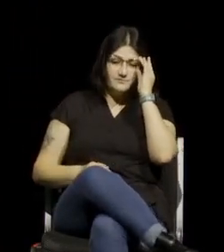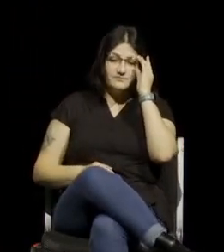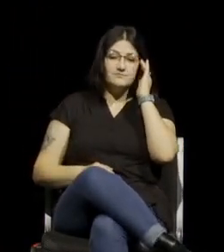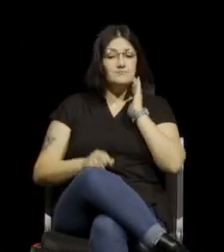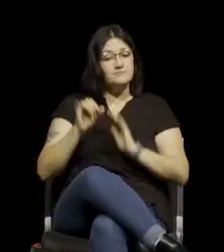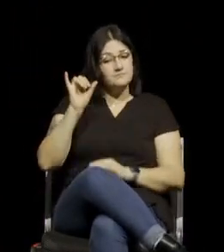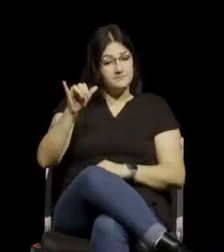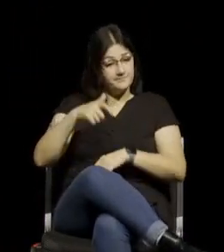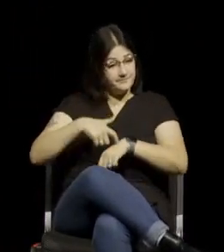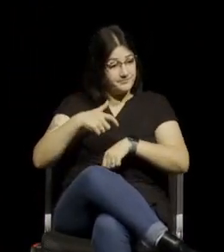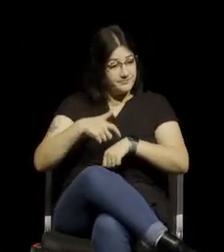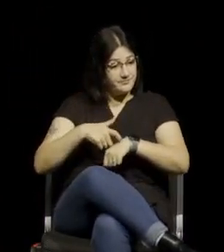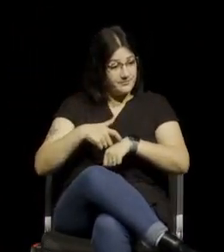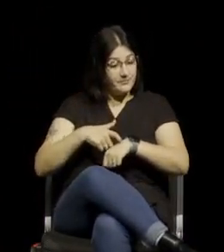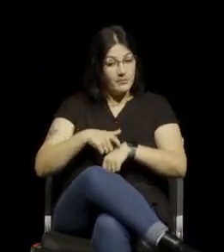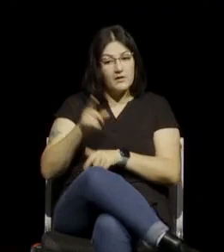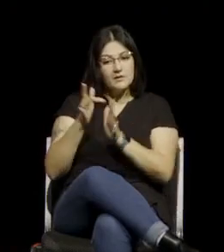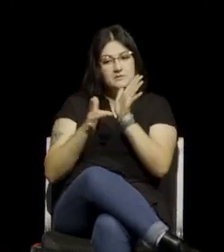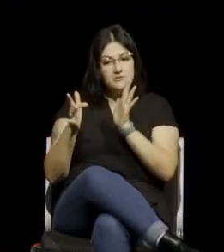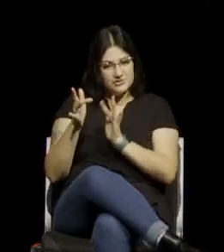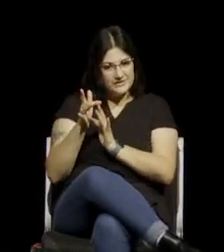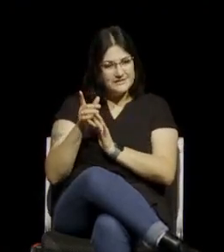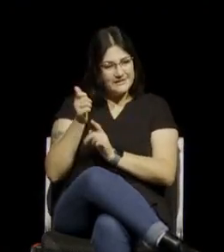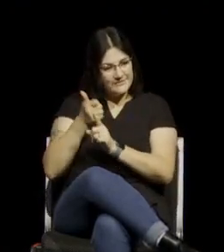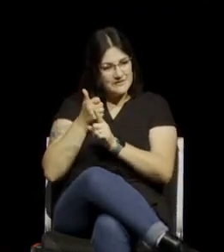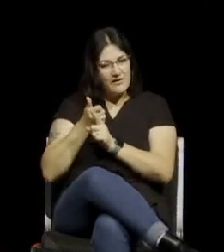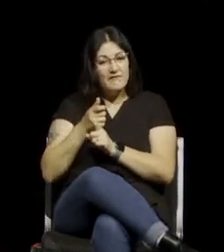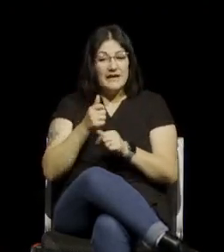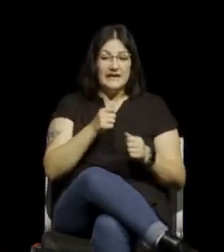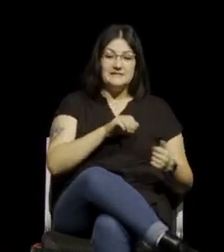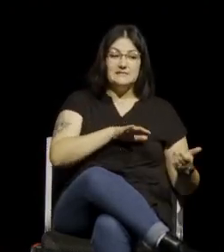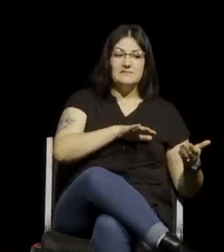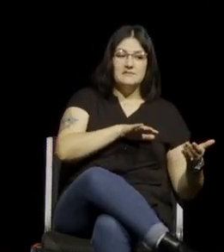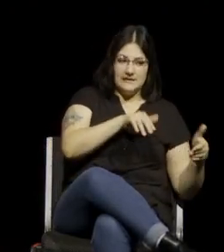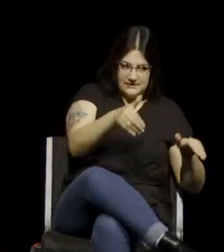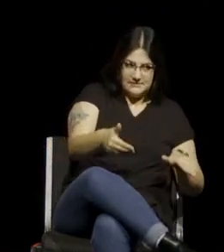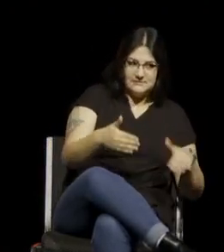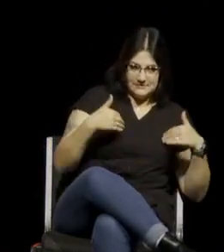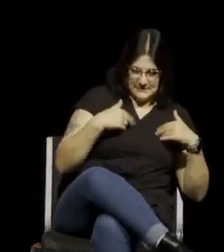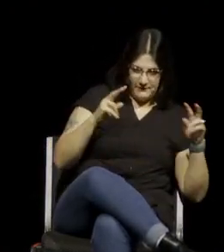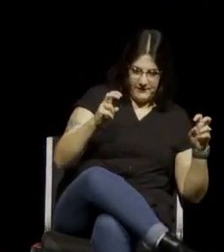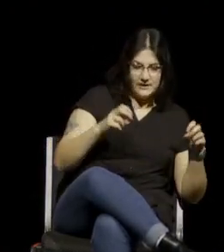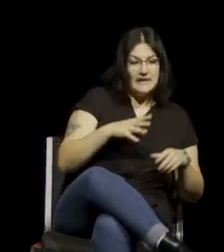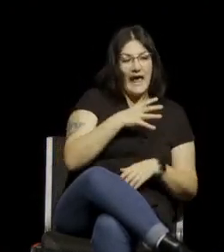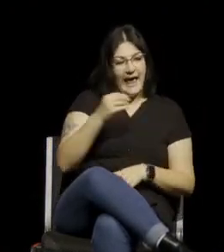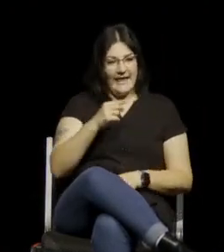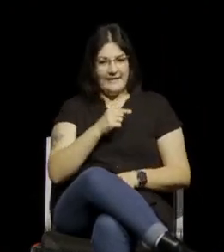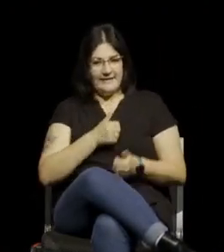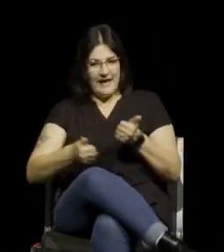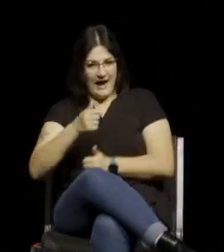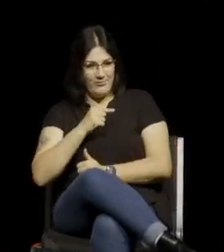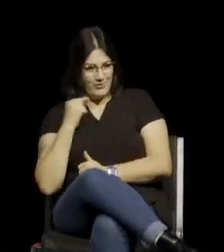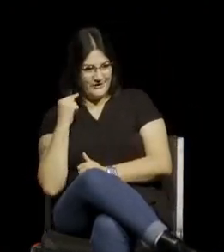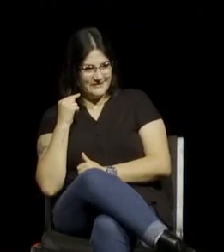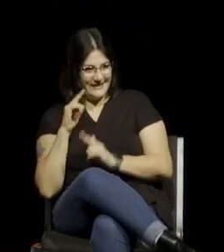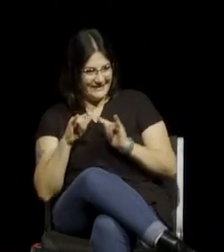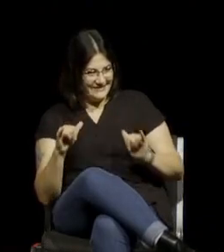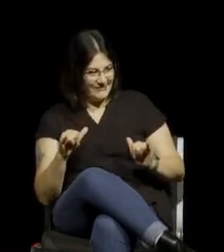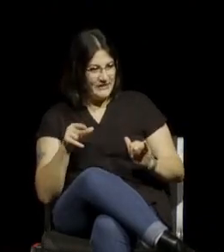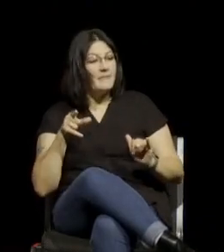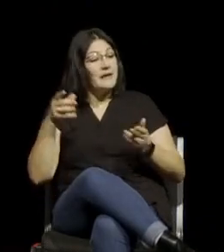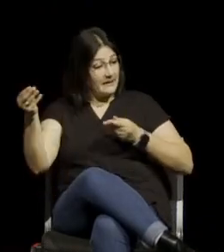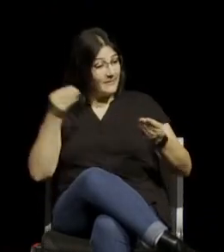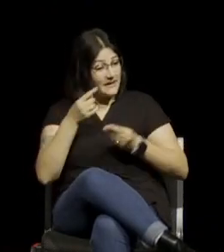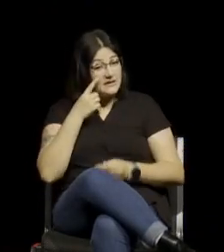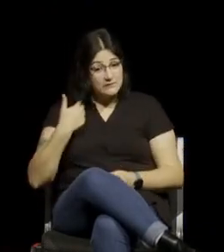And in that way, Jesus is both the sacrifice and the high priest. You see, he does mediate